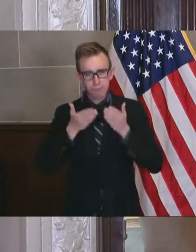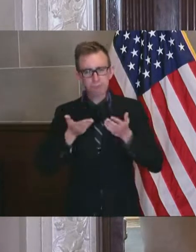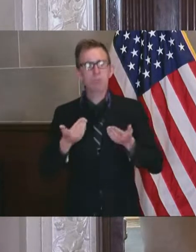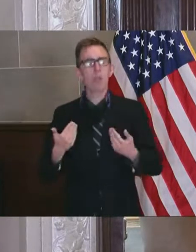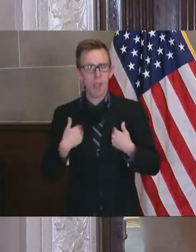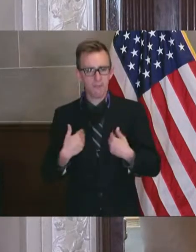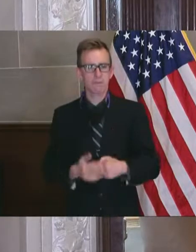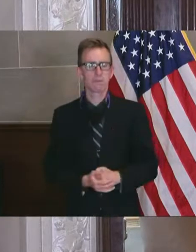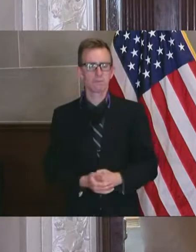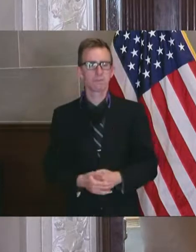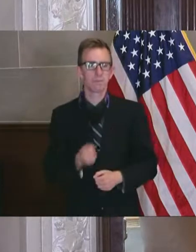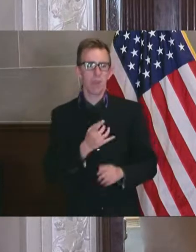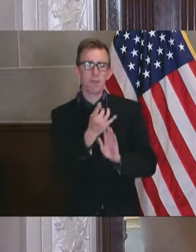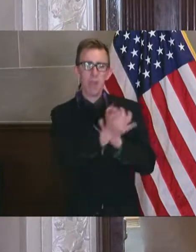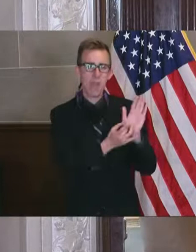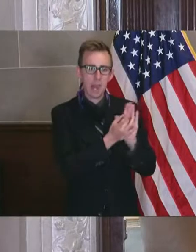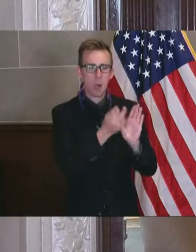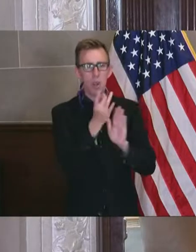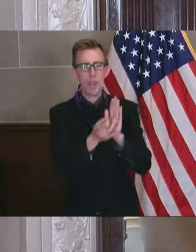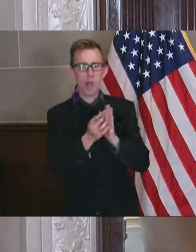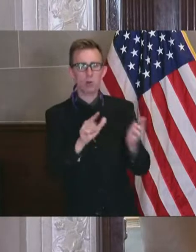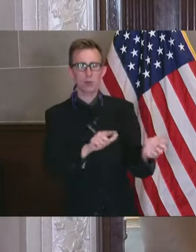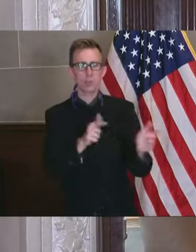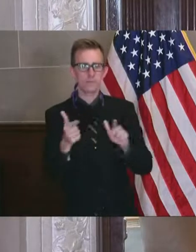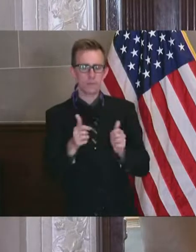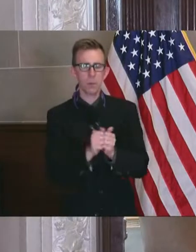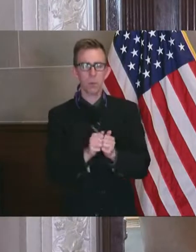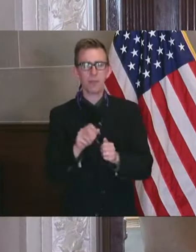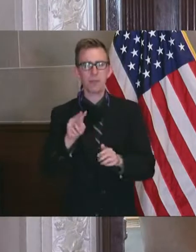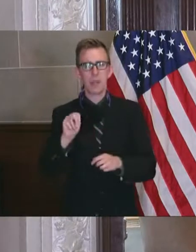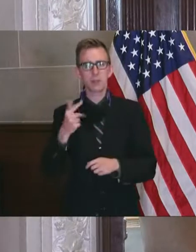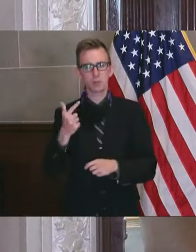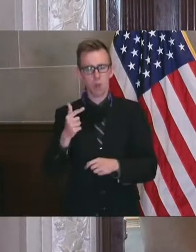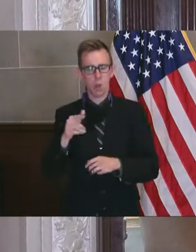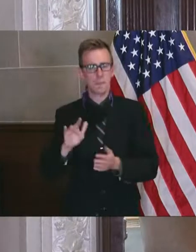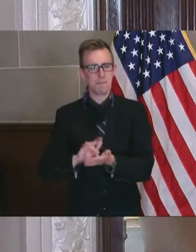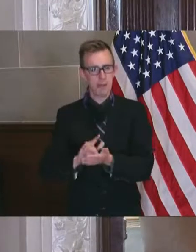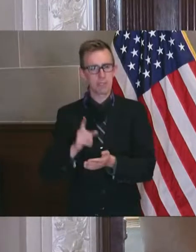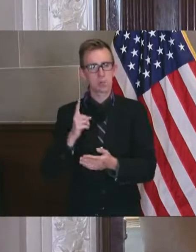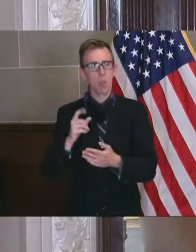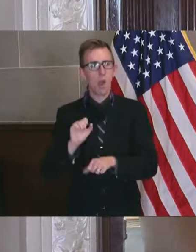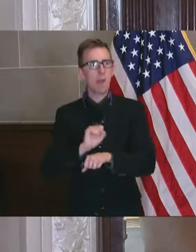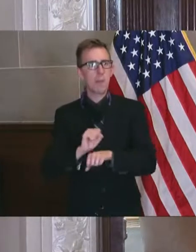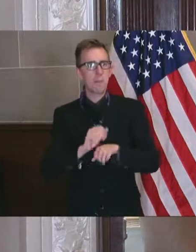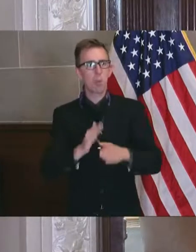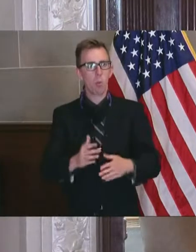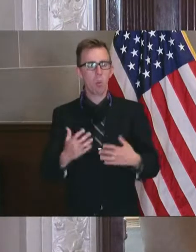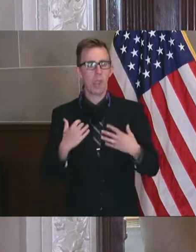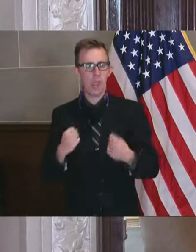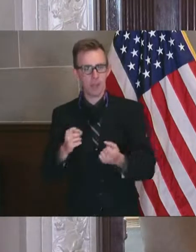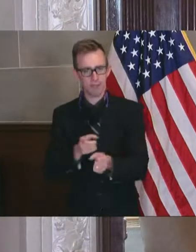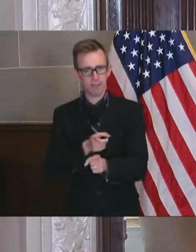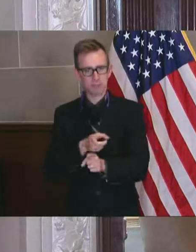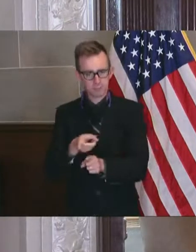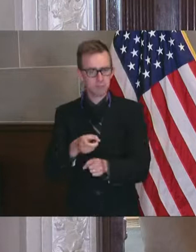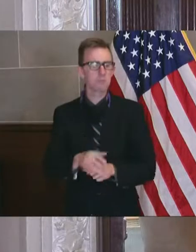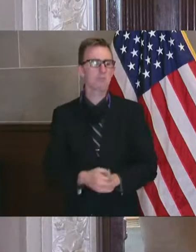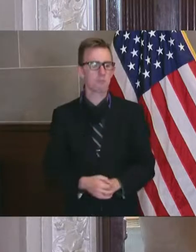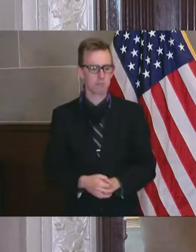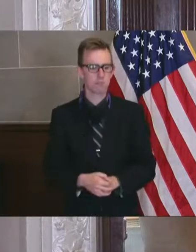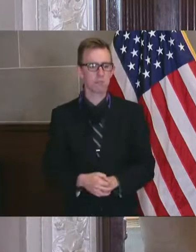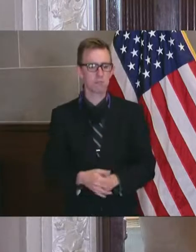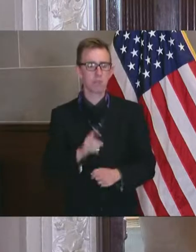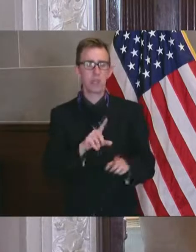8-hour shifts with 5 National Guard medics and 1 employee health nurse testing staff. And then following